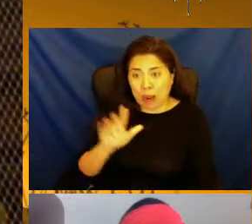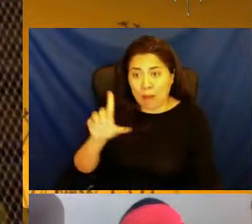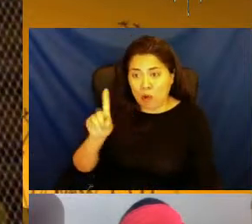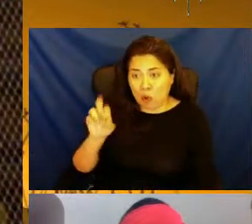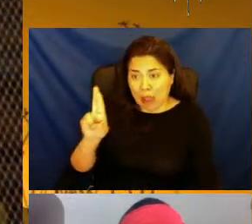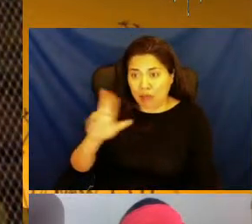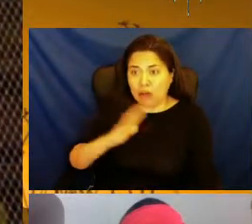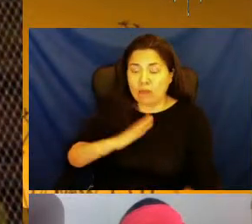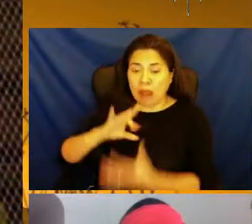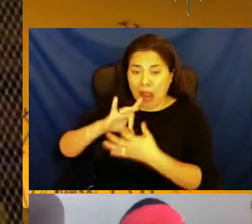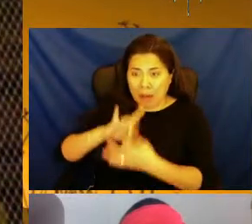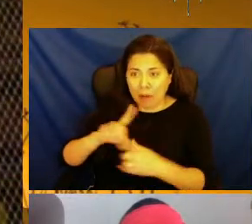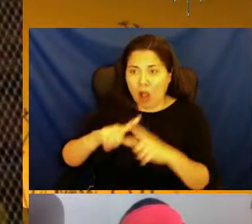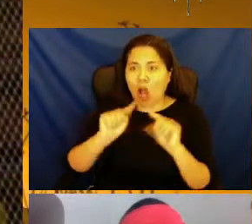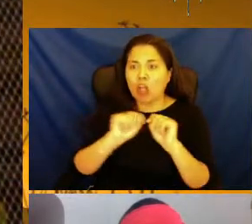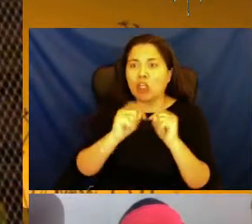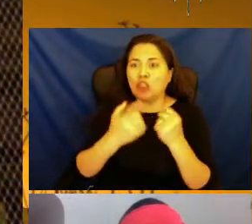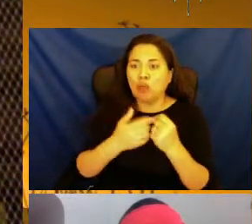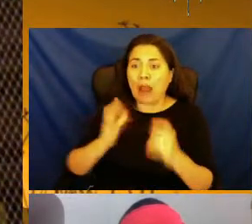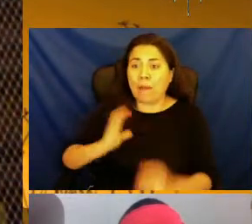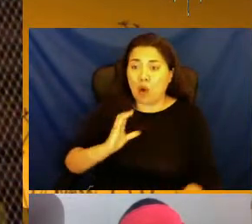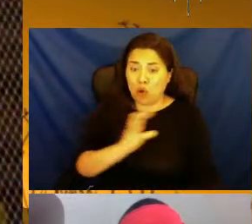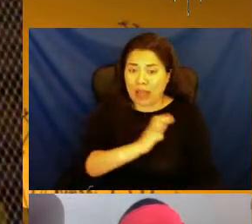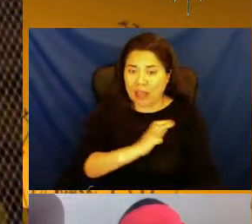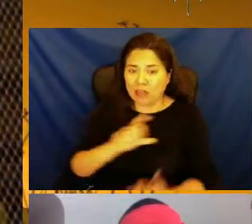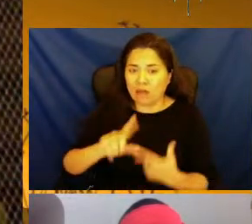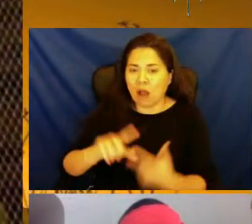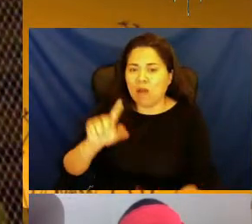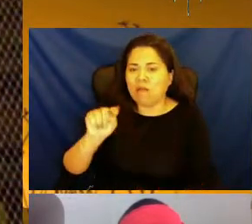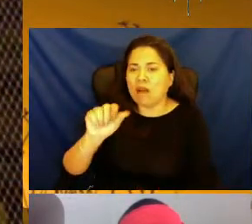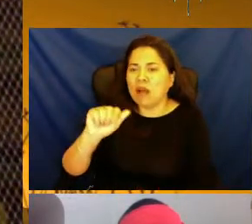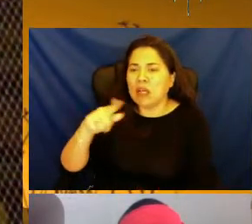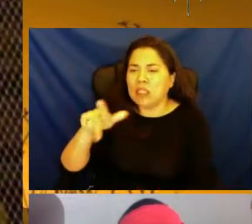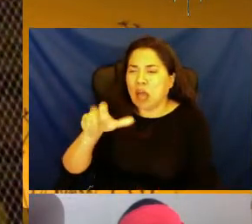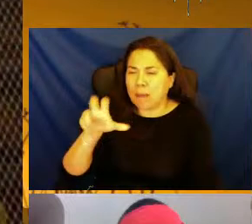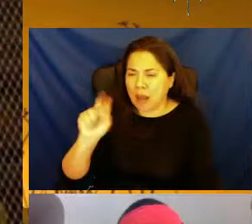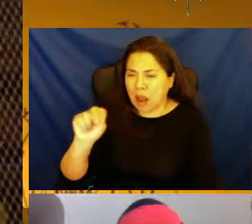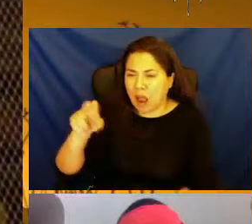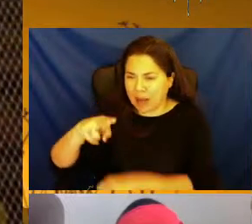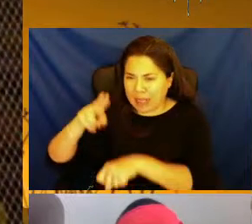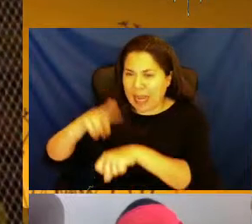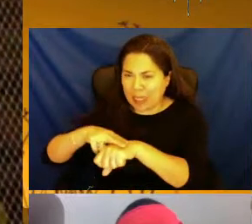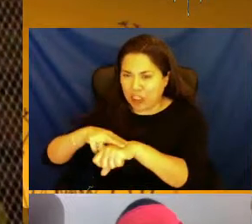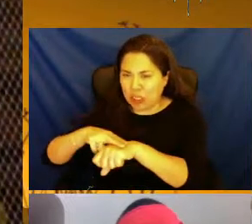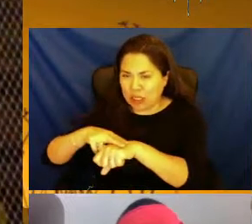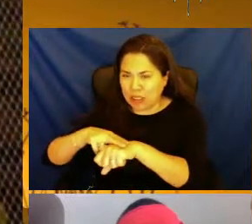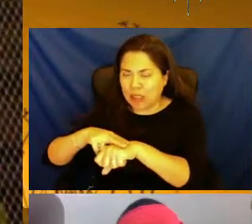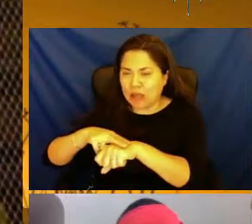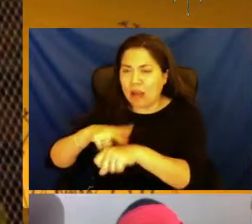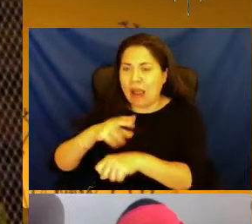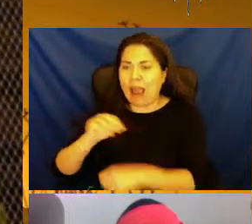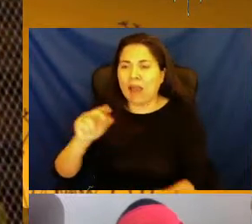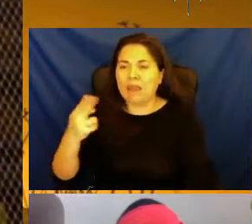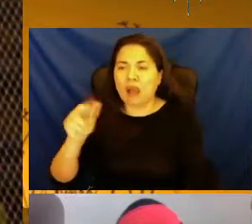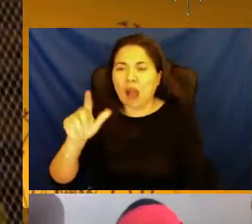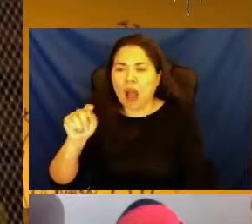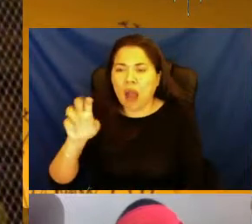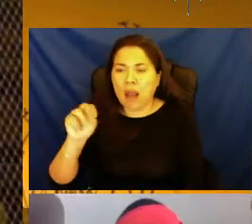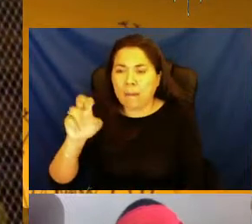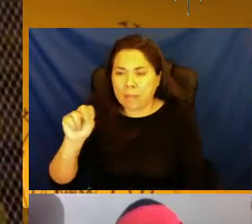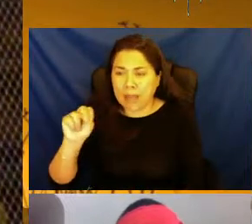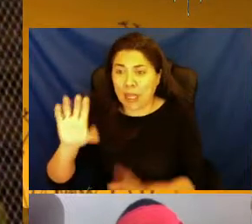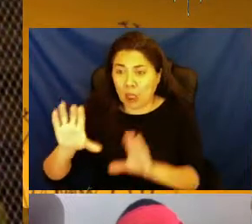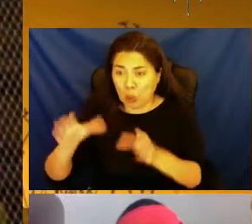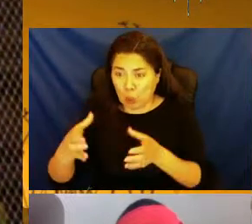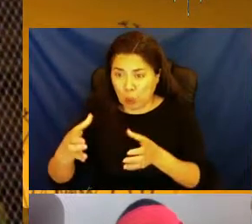the tribal council of the Tepilam-Coateca Nation, representing the Harame clan, the Harame group, and